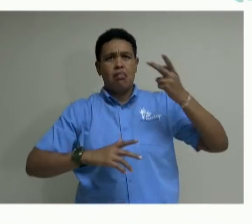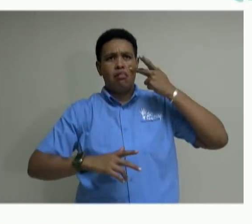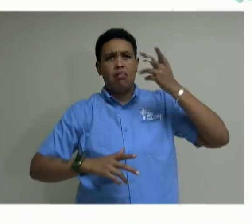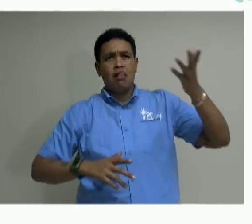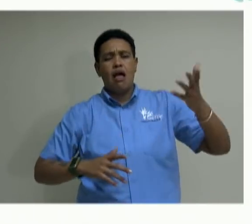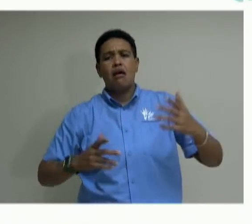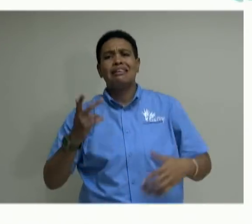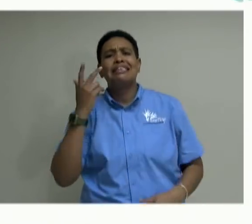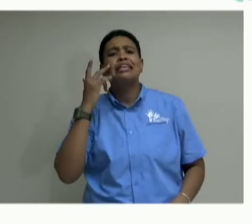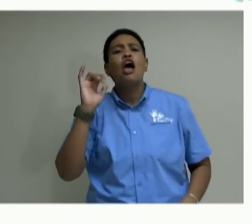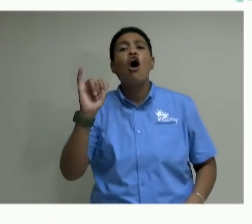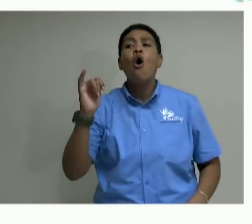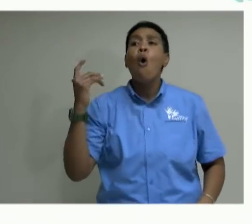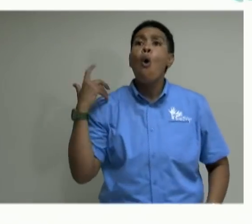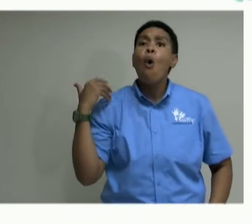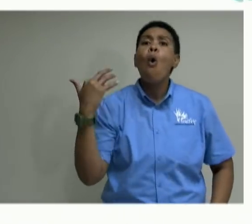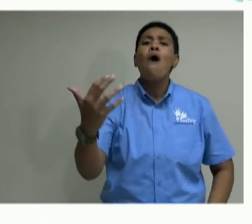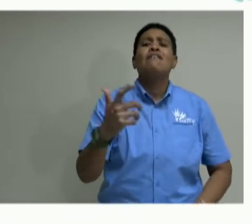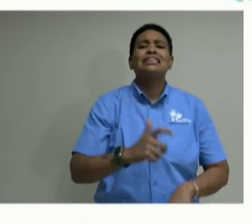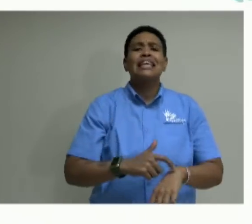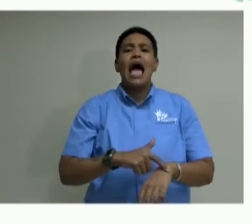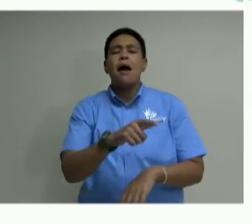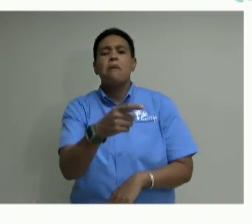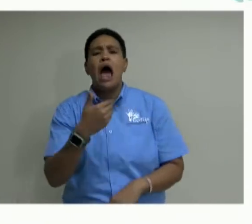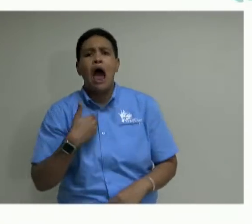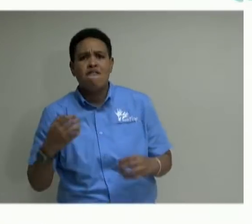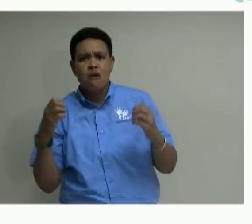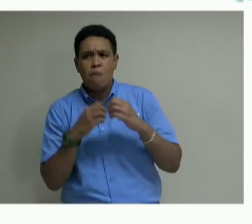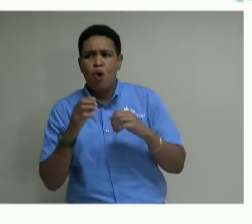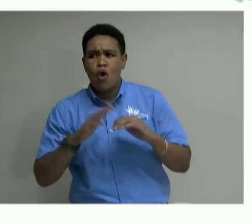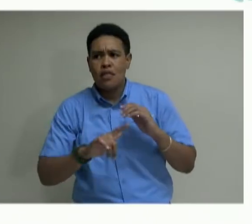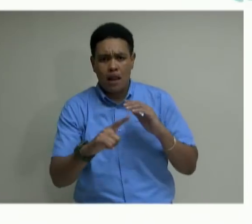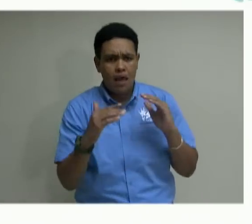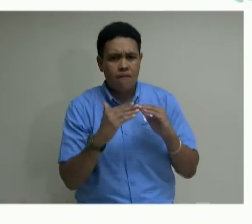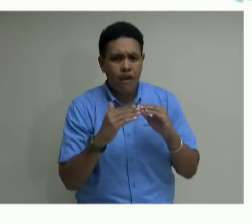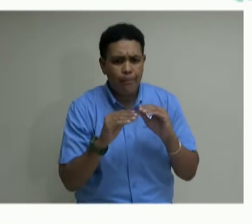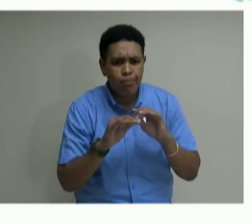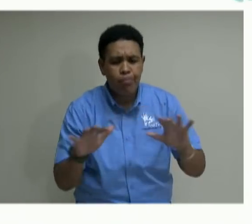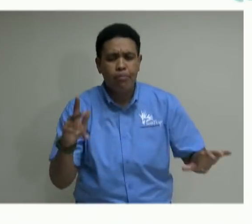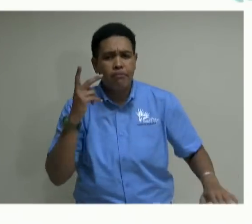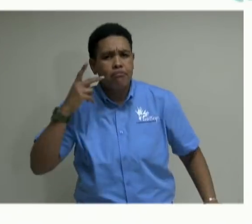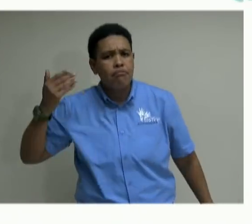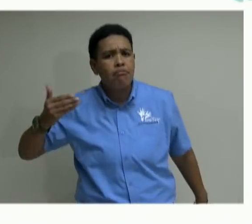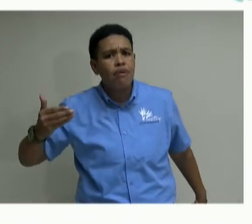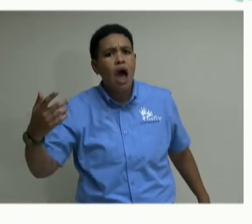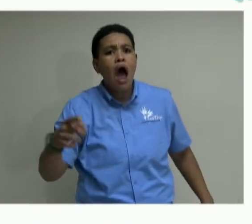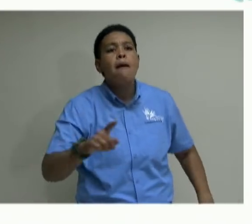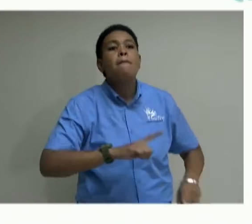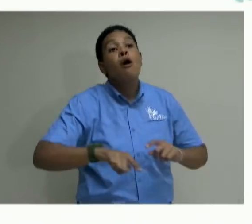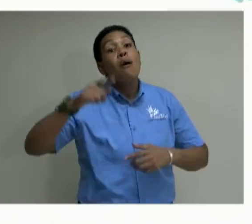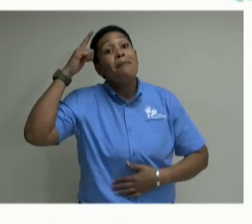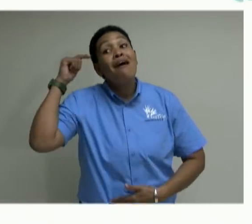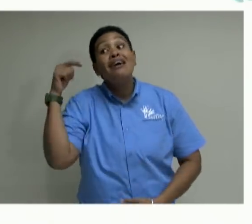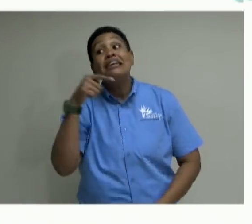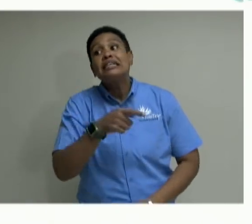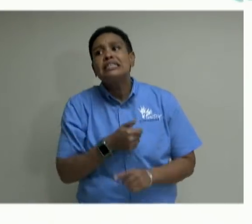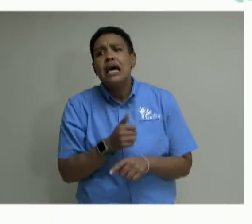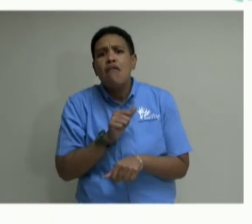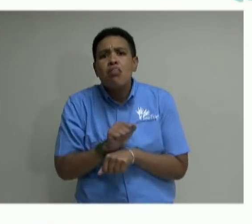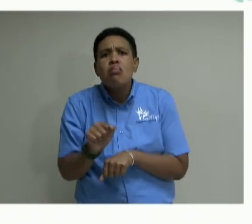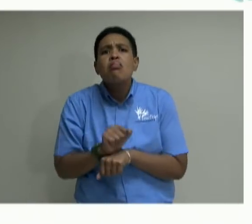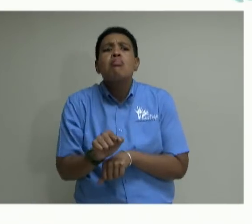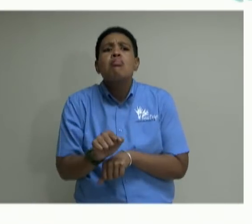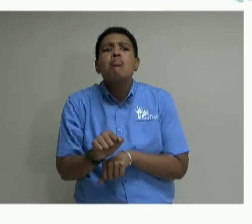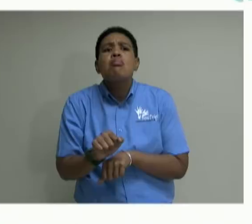that over time, they would have had more than their fair share of cases. But because they have worked hard, they